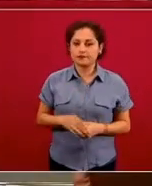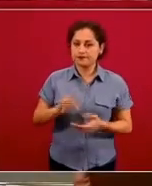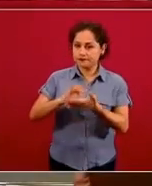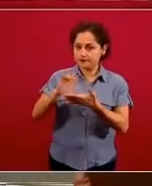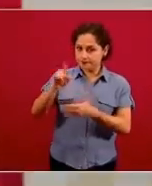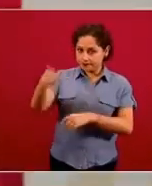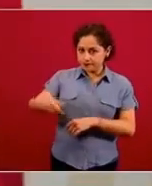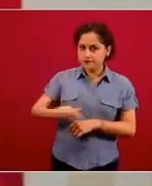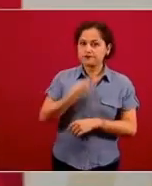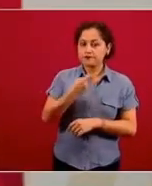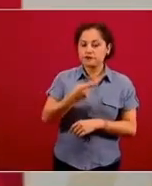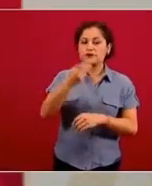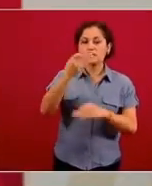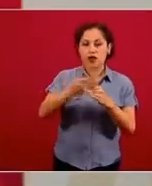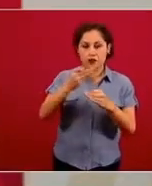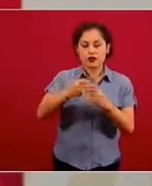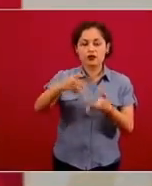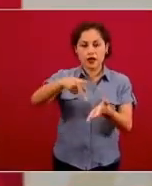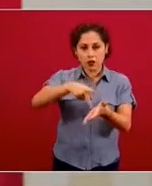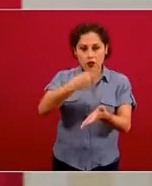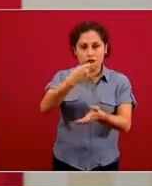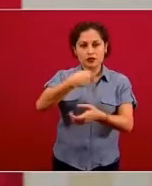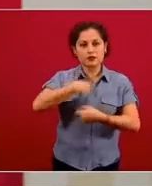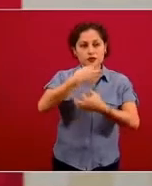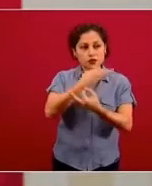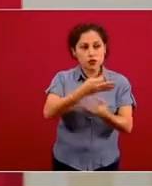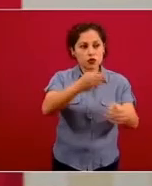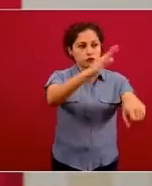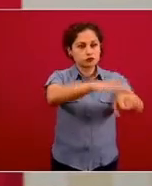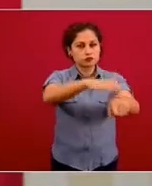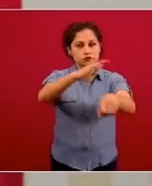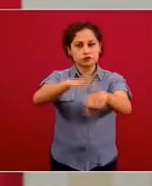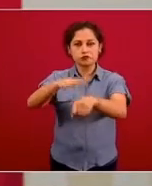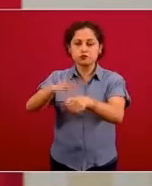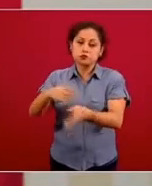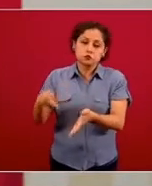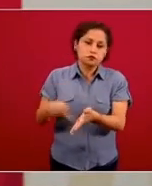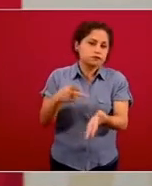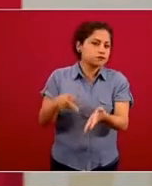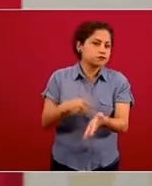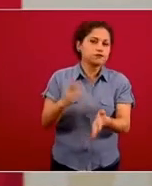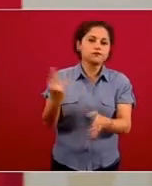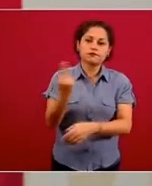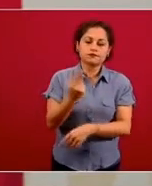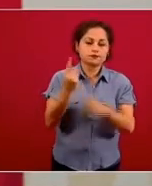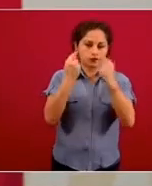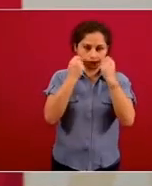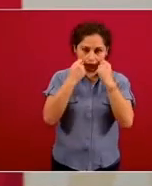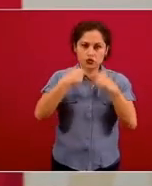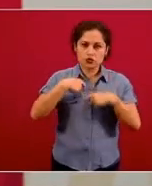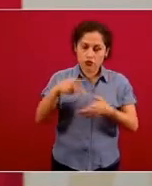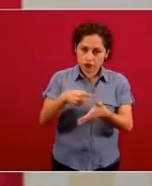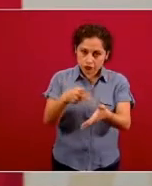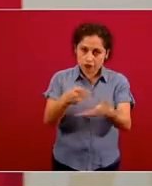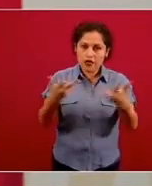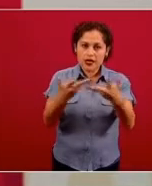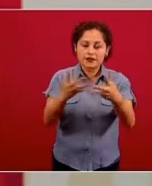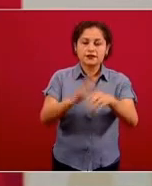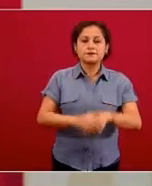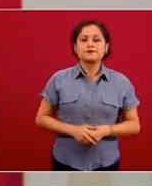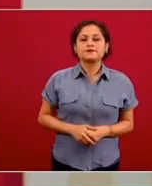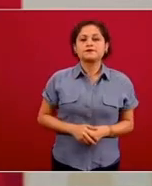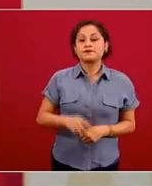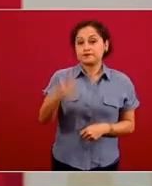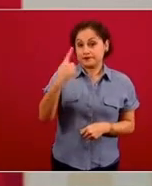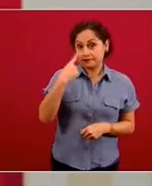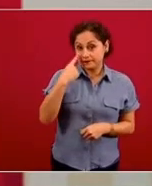Well, Angeles, I want to again talk about people in general, and I'm going to keep saying this again and